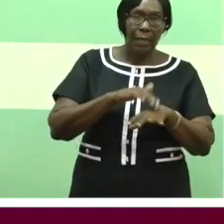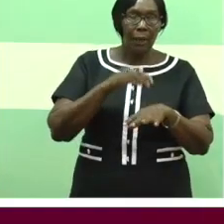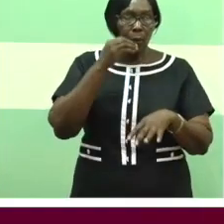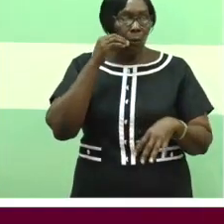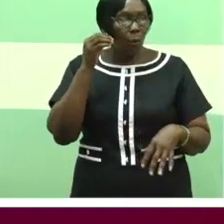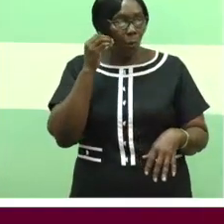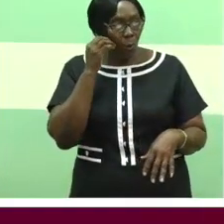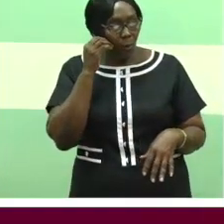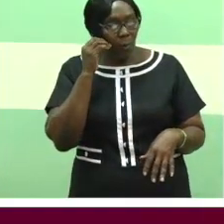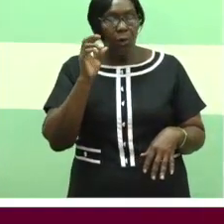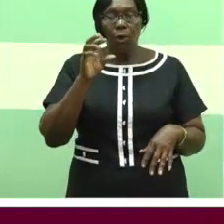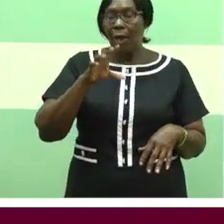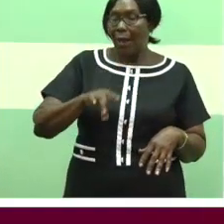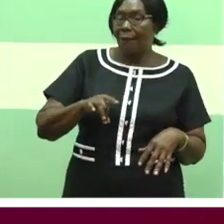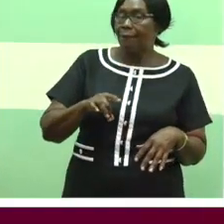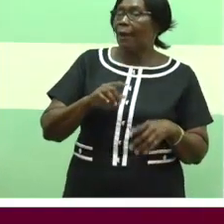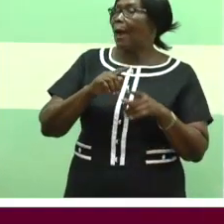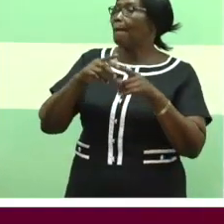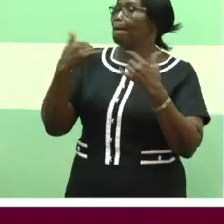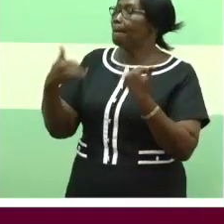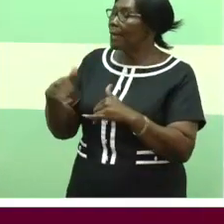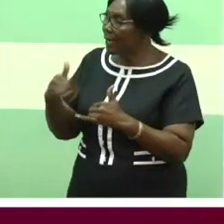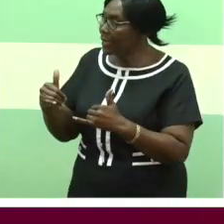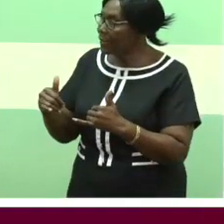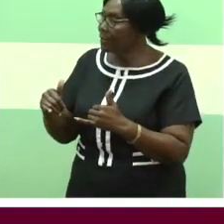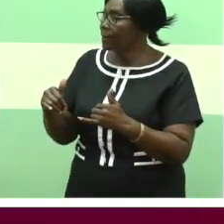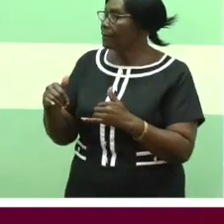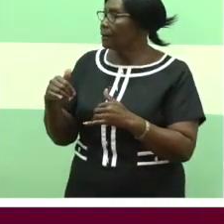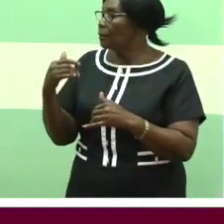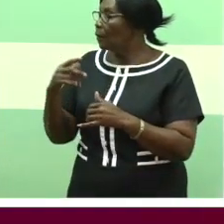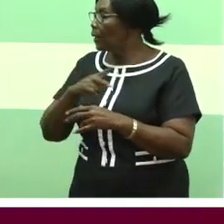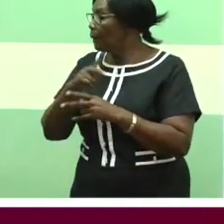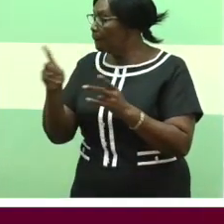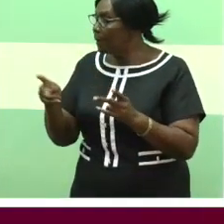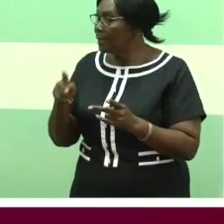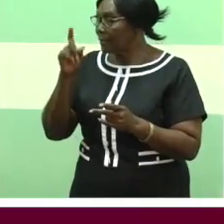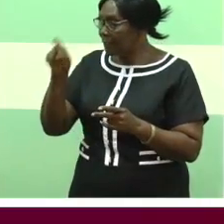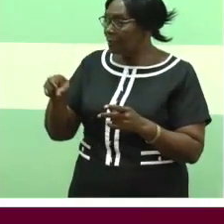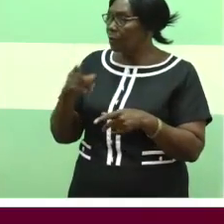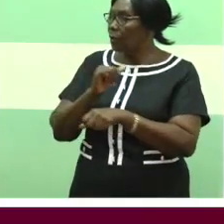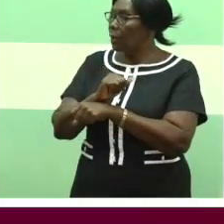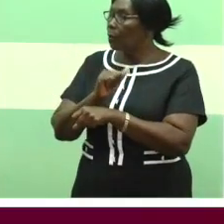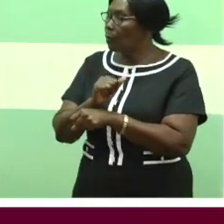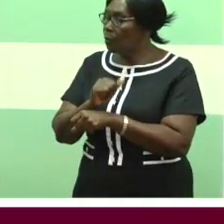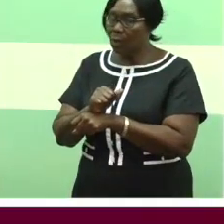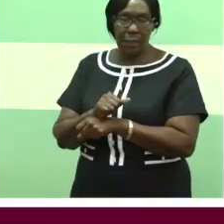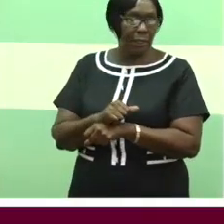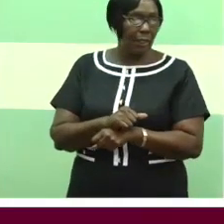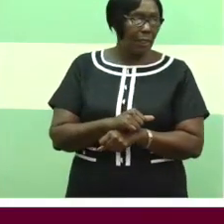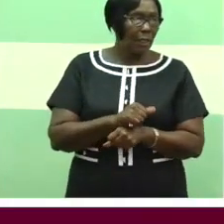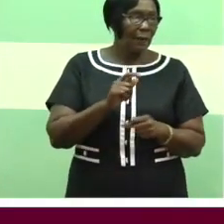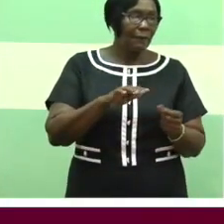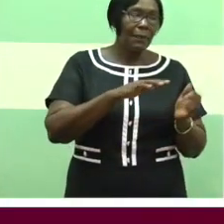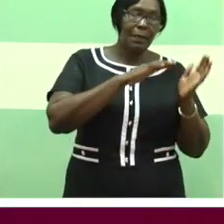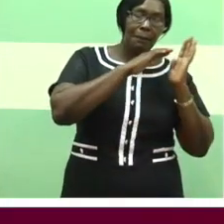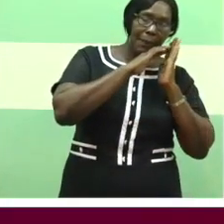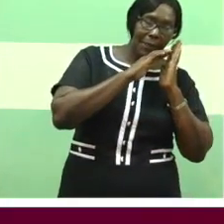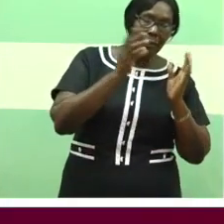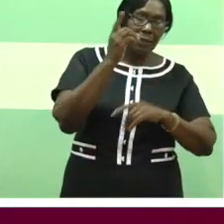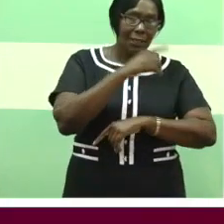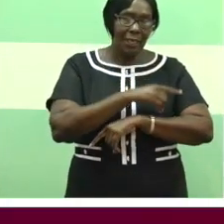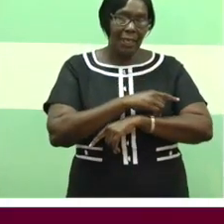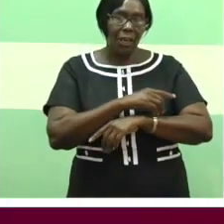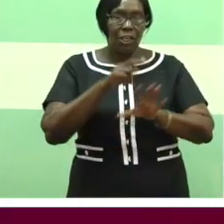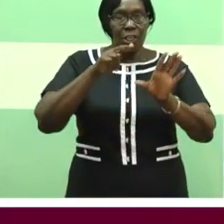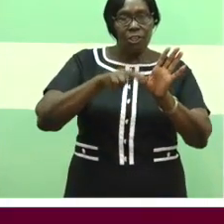you would have a selected area where the child goes to do their work daily. So you're not going to have them on the bed today, on the